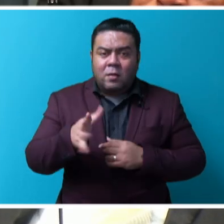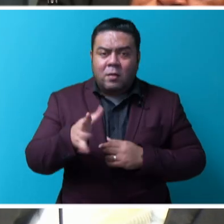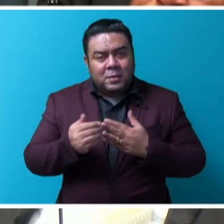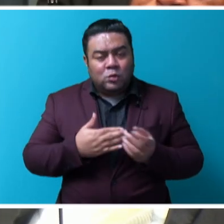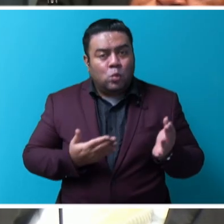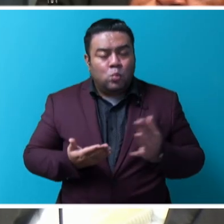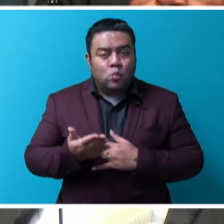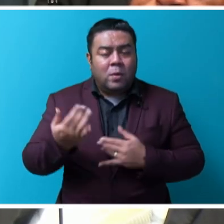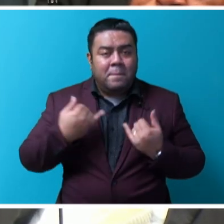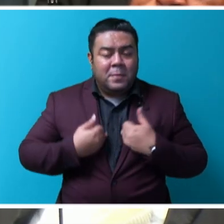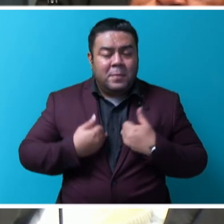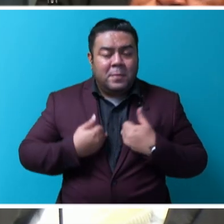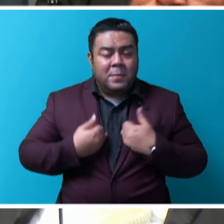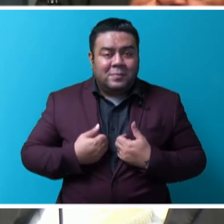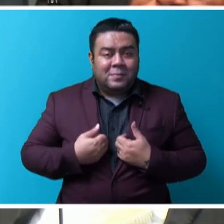for US